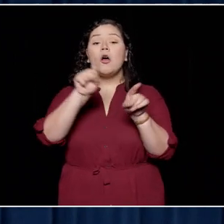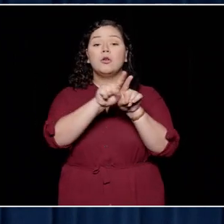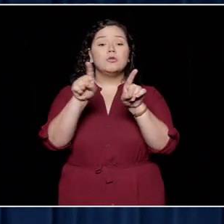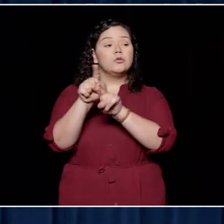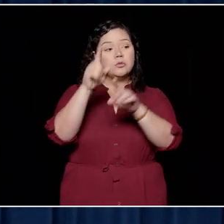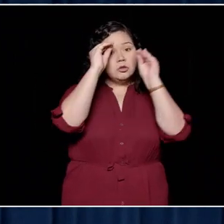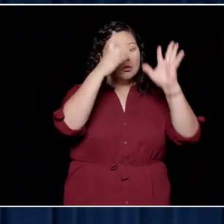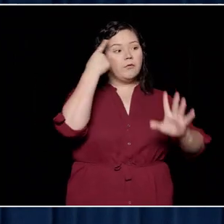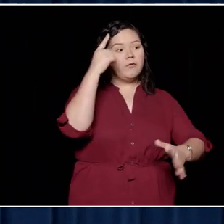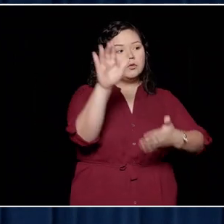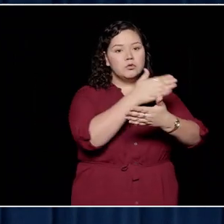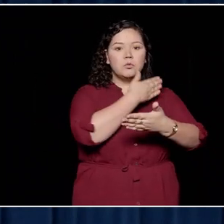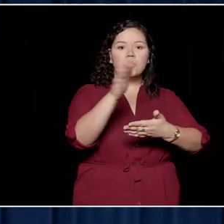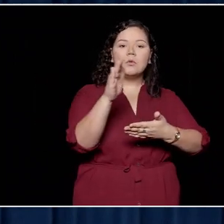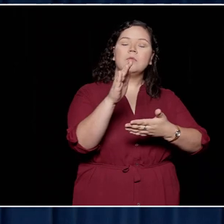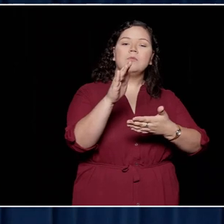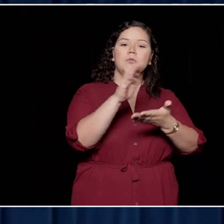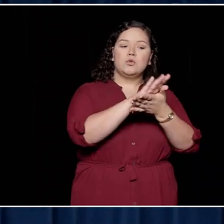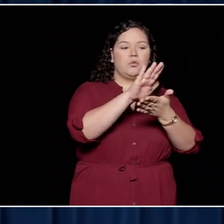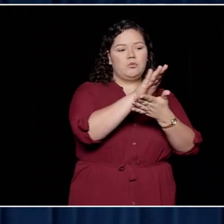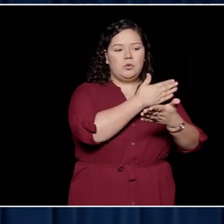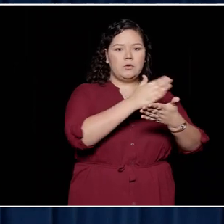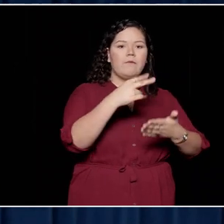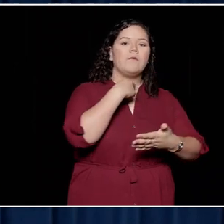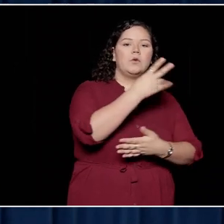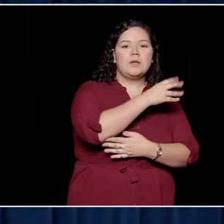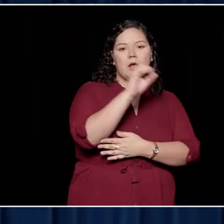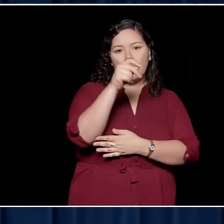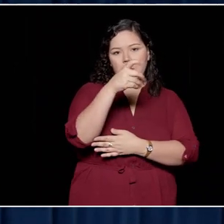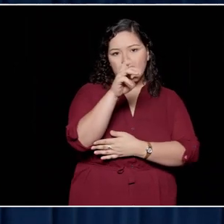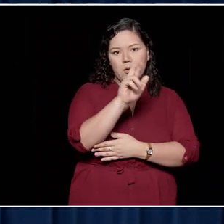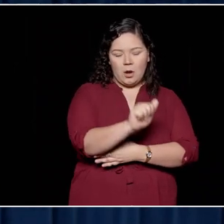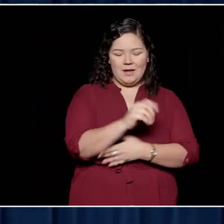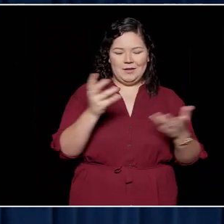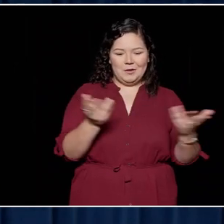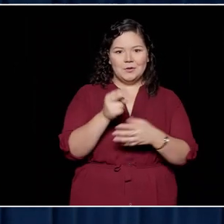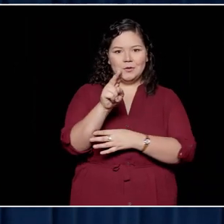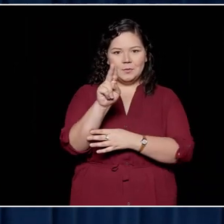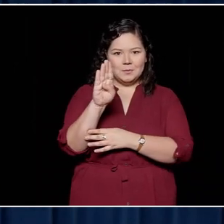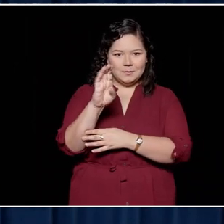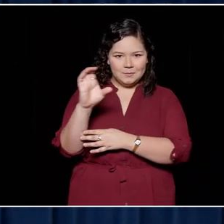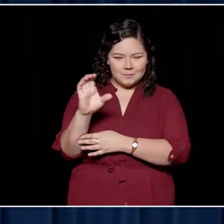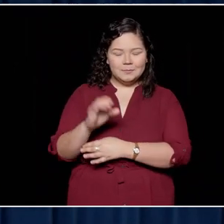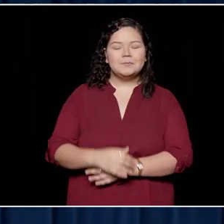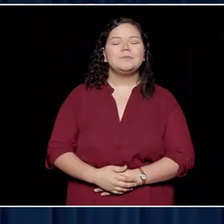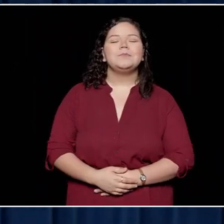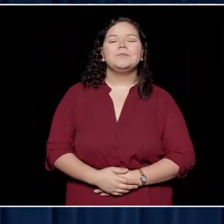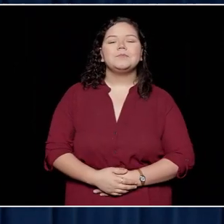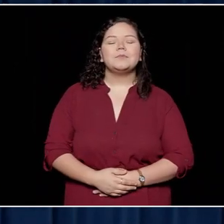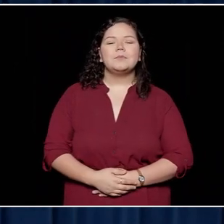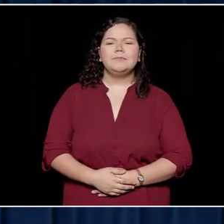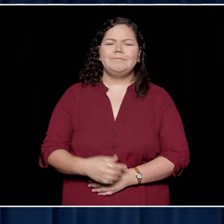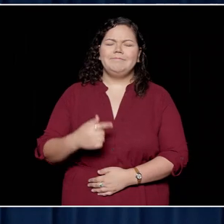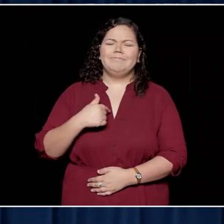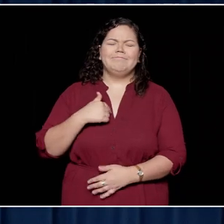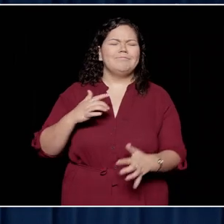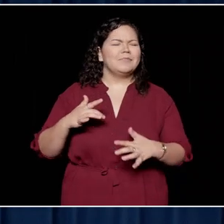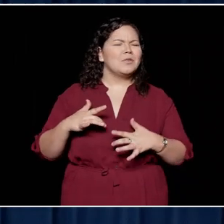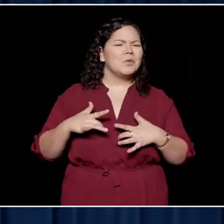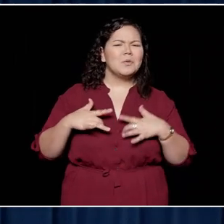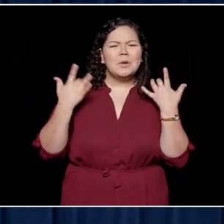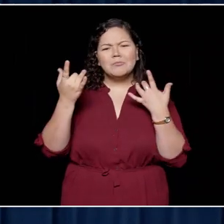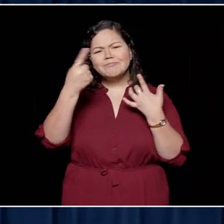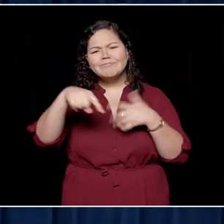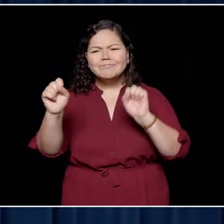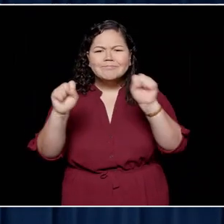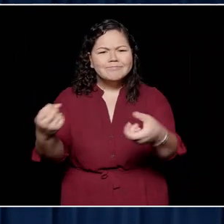of Music, Voice and Opera Divisions at the University of British Columbia. I am so thrilled you